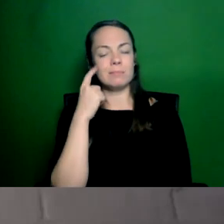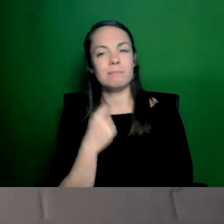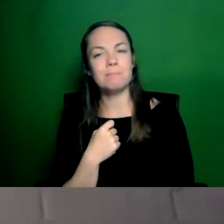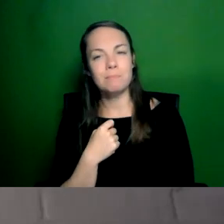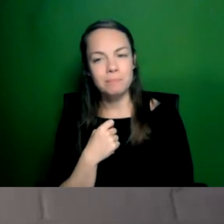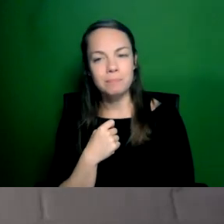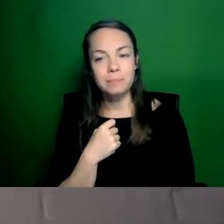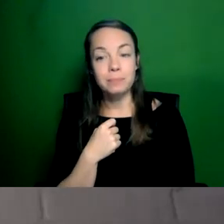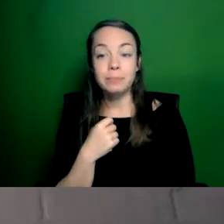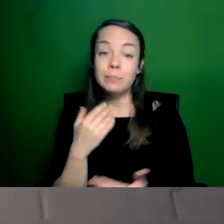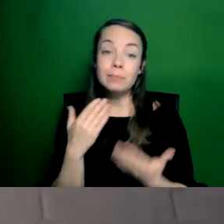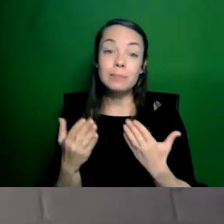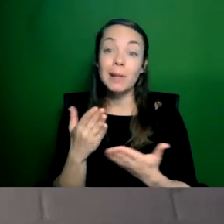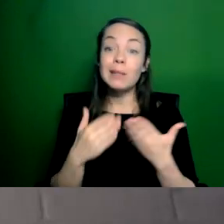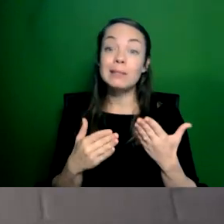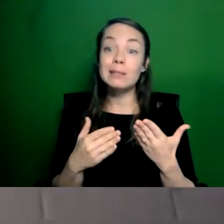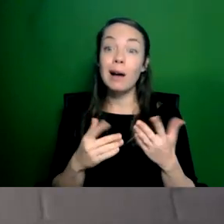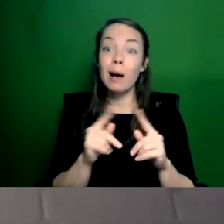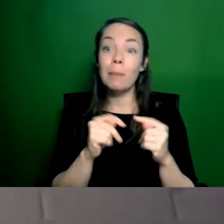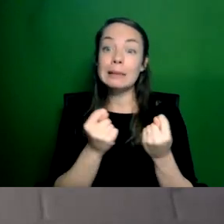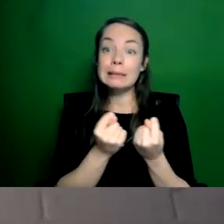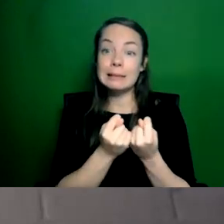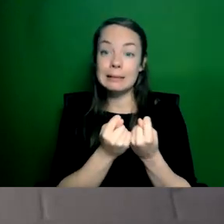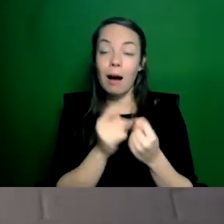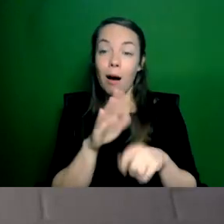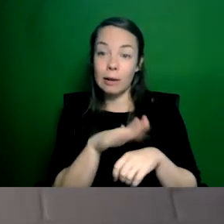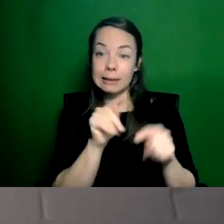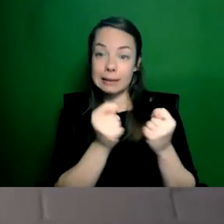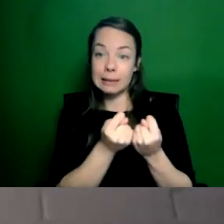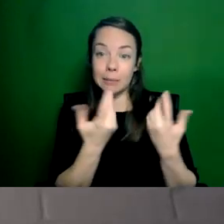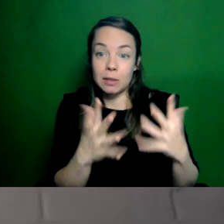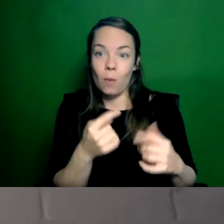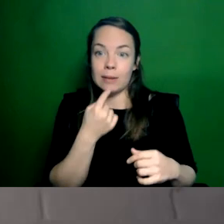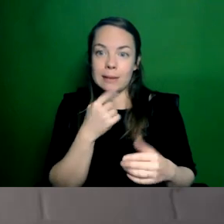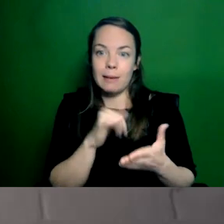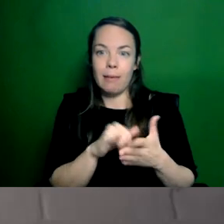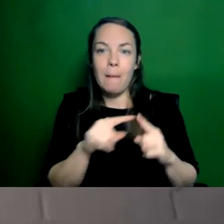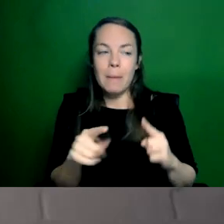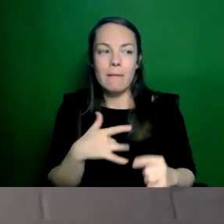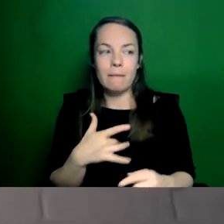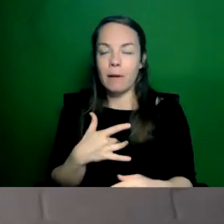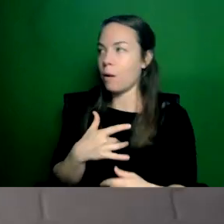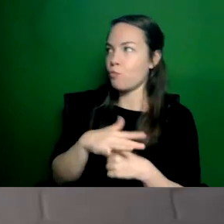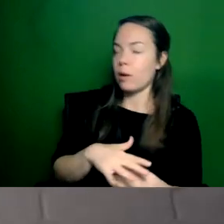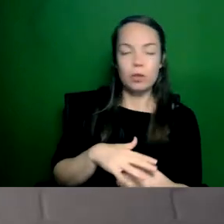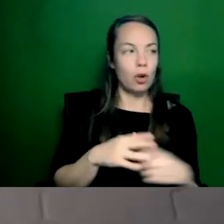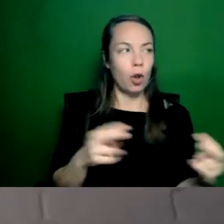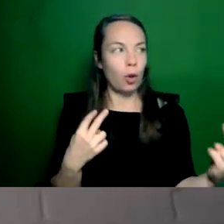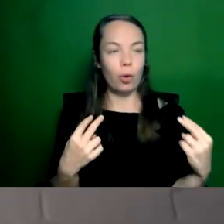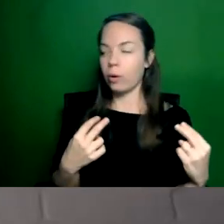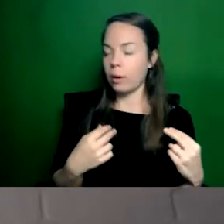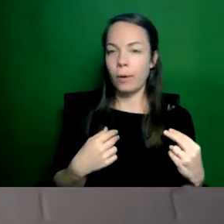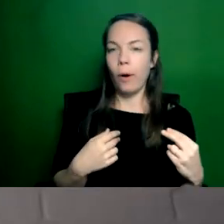maybe some teammates didn't want to say those things to Jesse, but had to say those, felt like they had to say those things because this